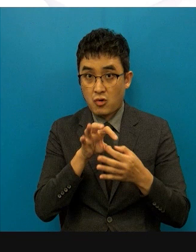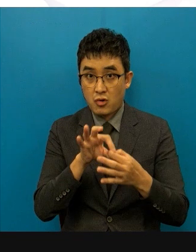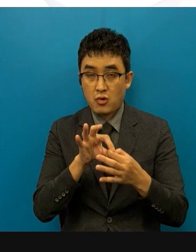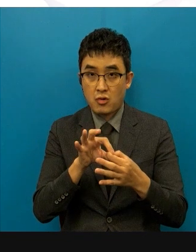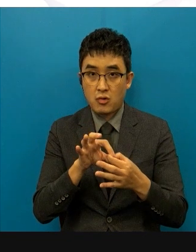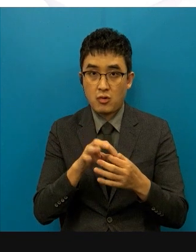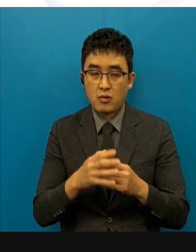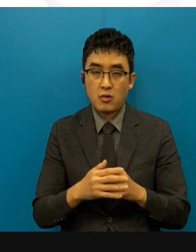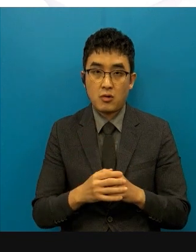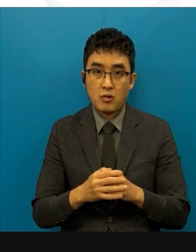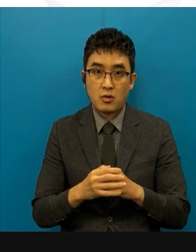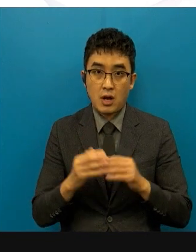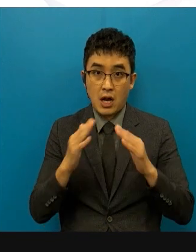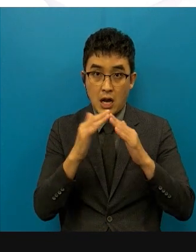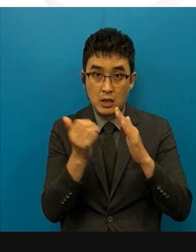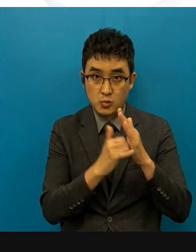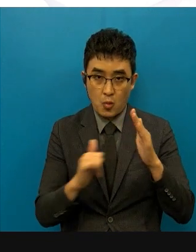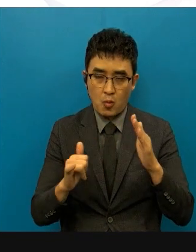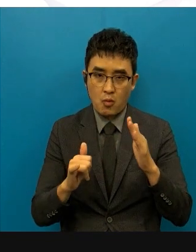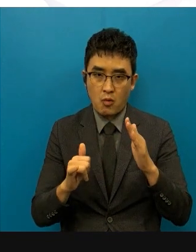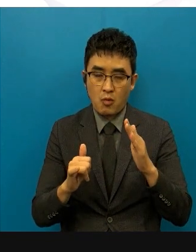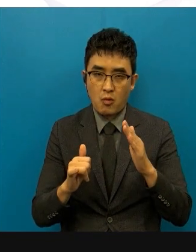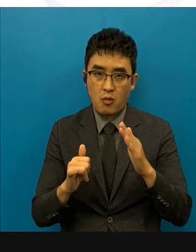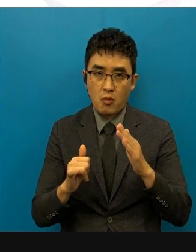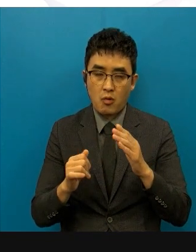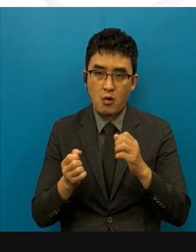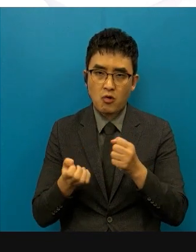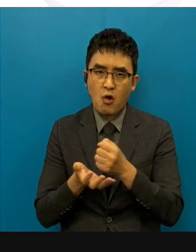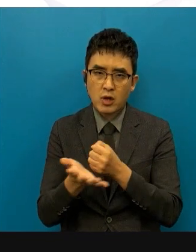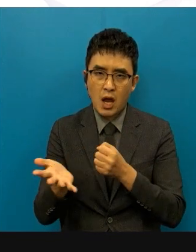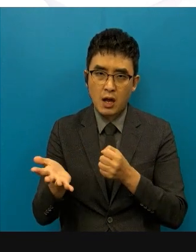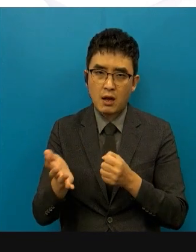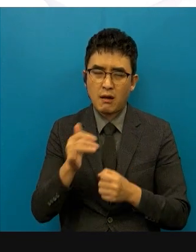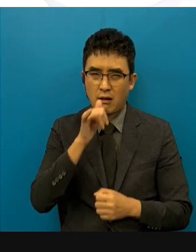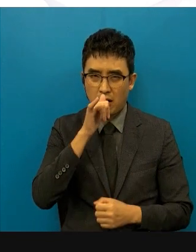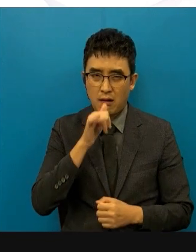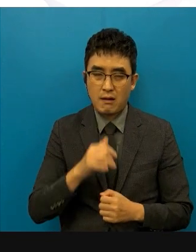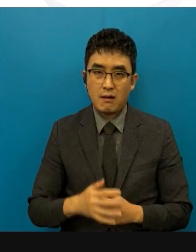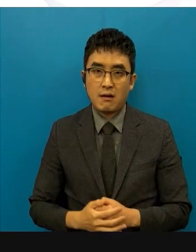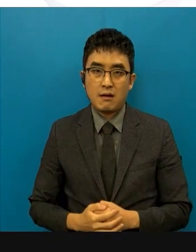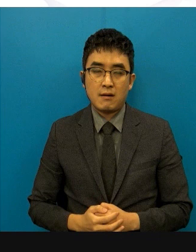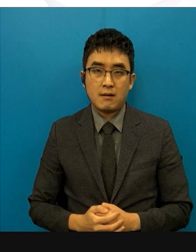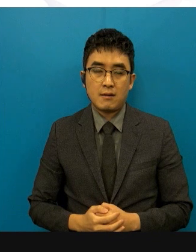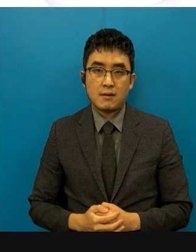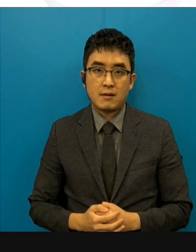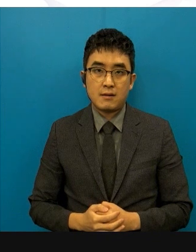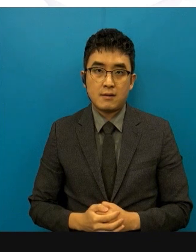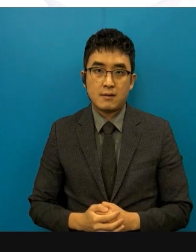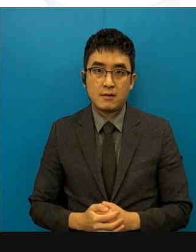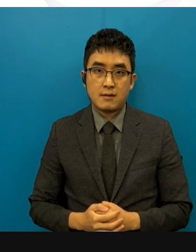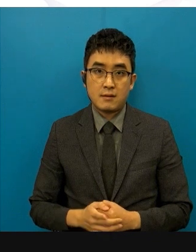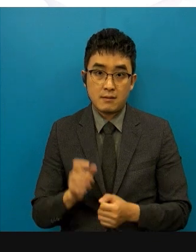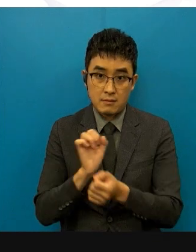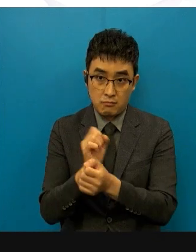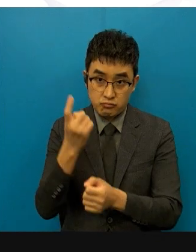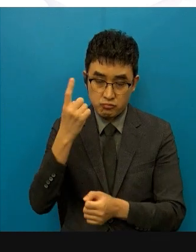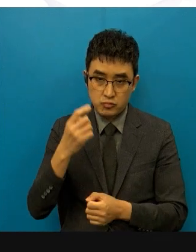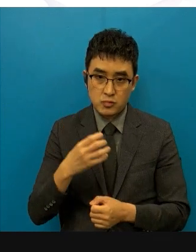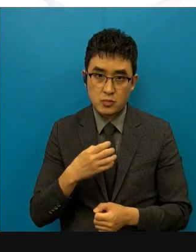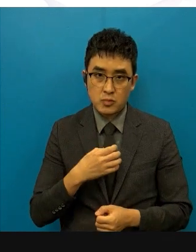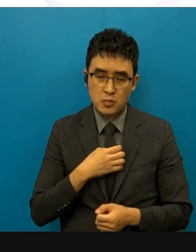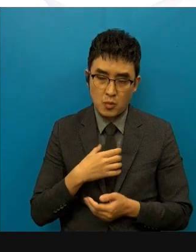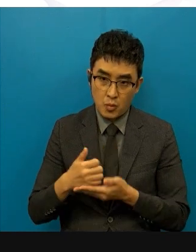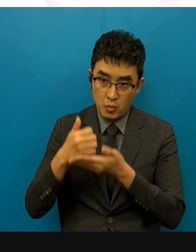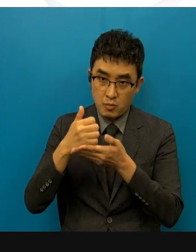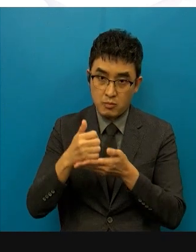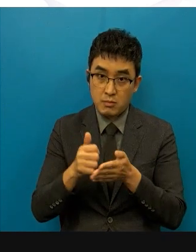pose the risk of distorting the self-determination for dignified death. Dying